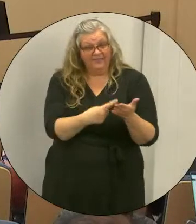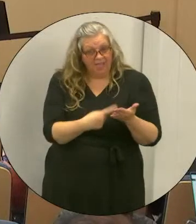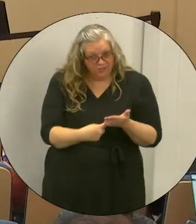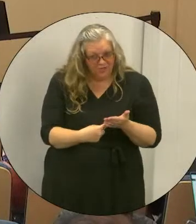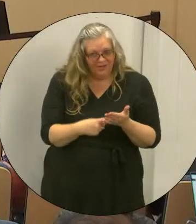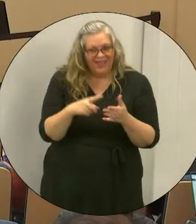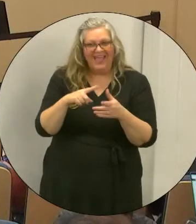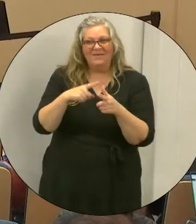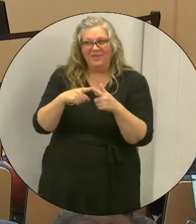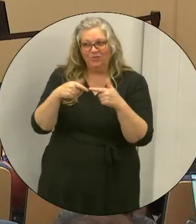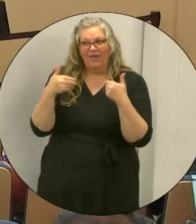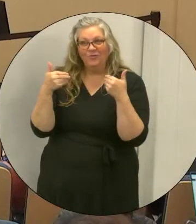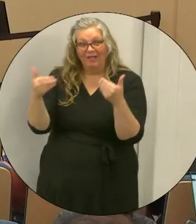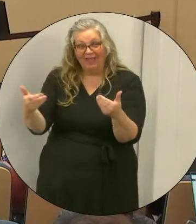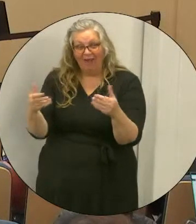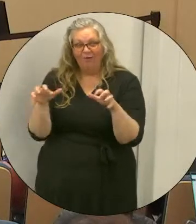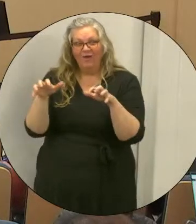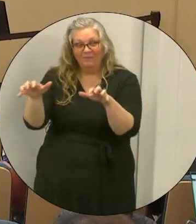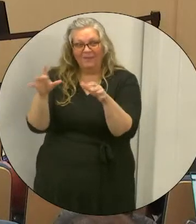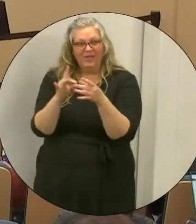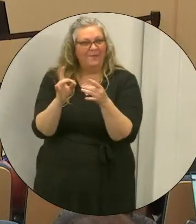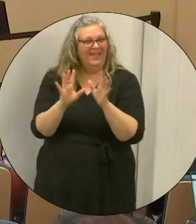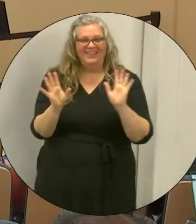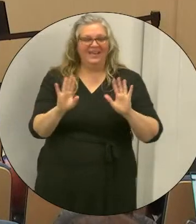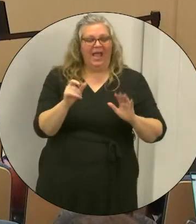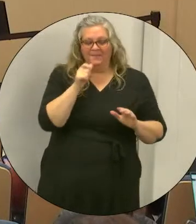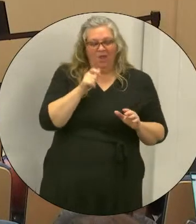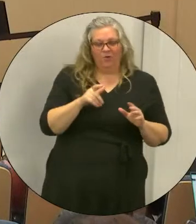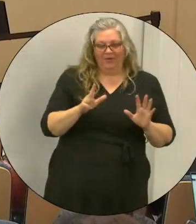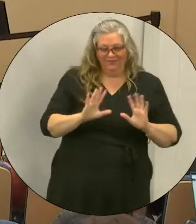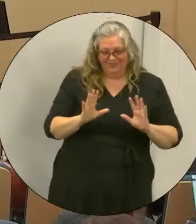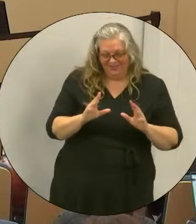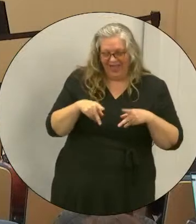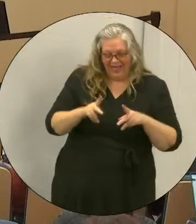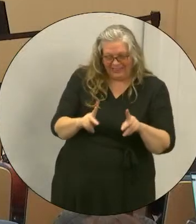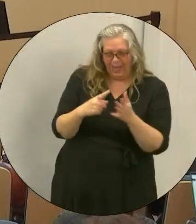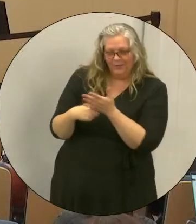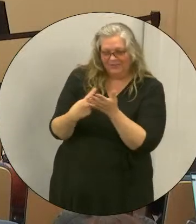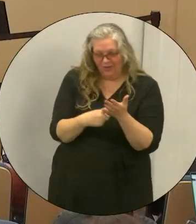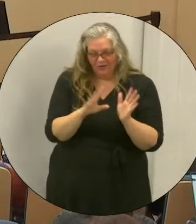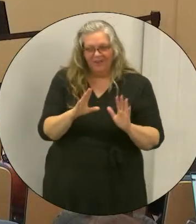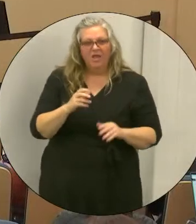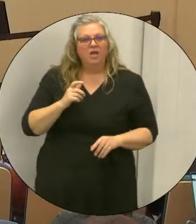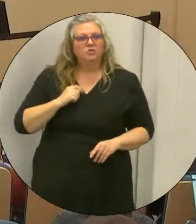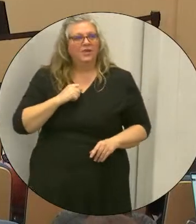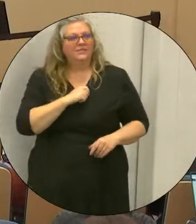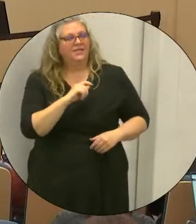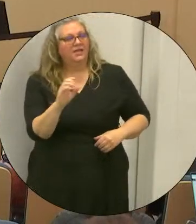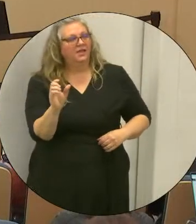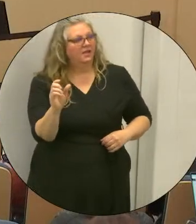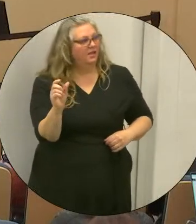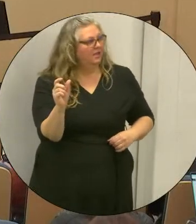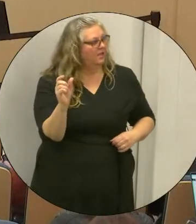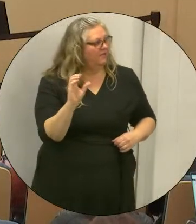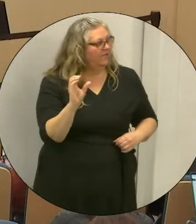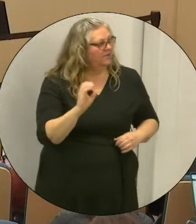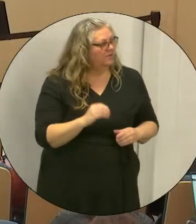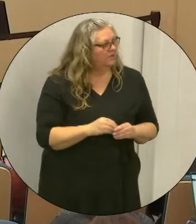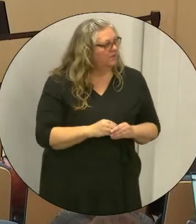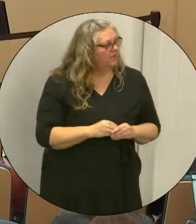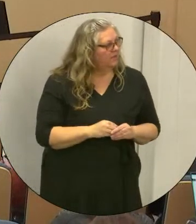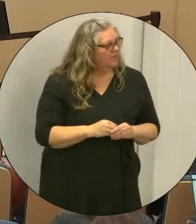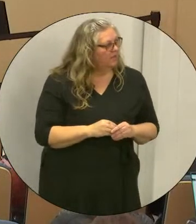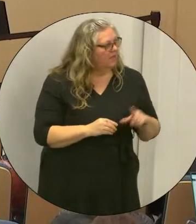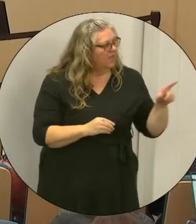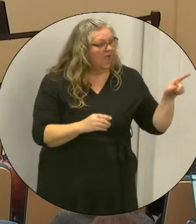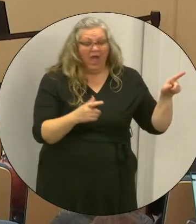provide for public comment. Okay, then I will not take discussion. Trustee Cavazos. I still want to make a discussion, I'm sorry. Even if we have